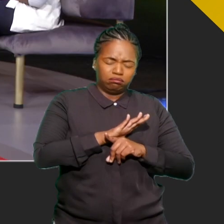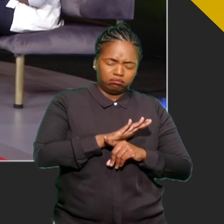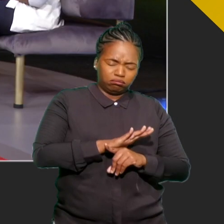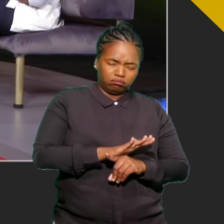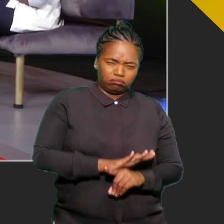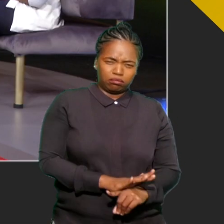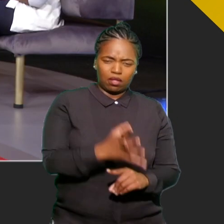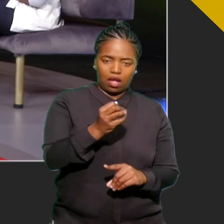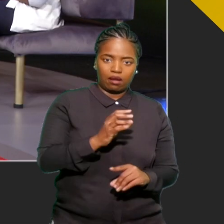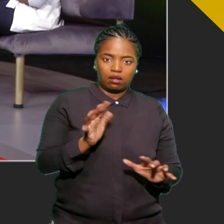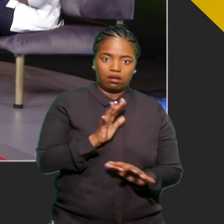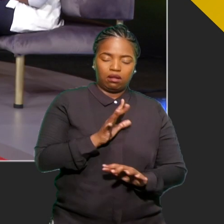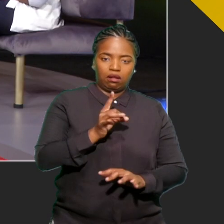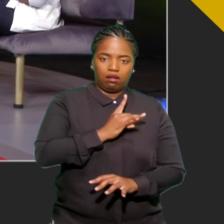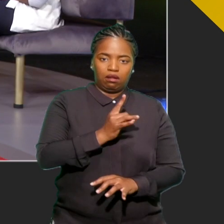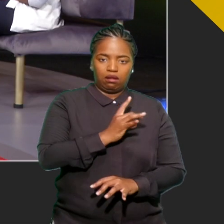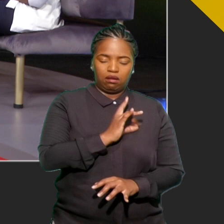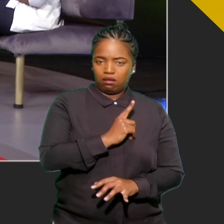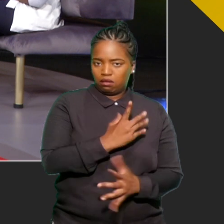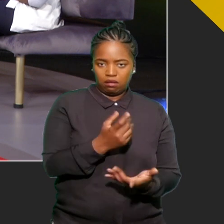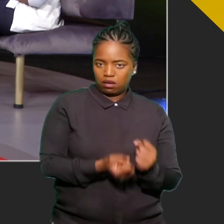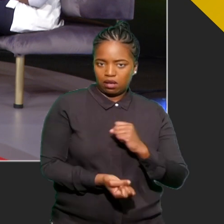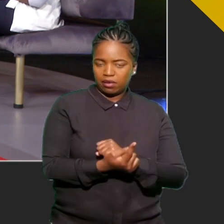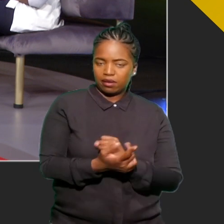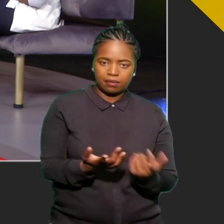symptoms, anxiety, to a point where